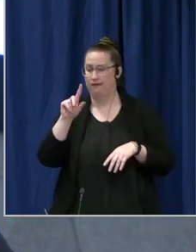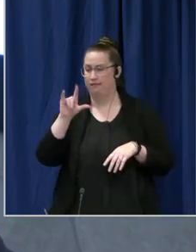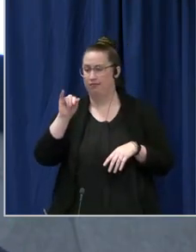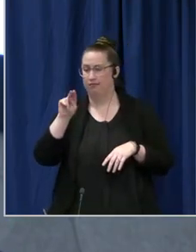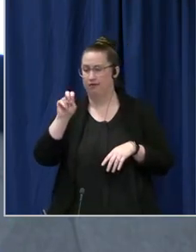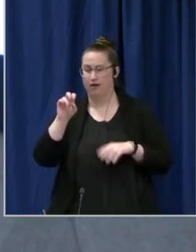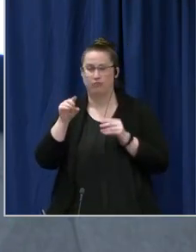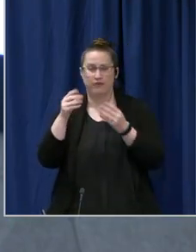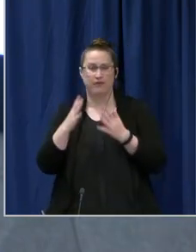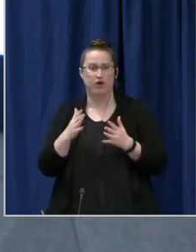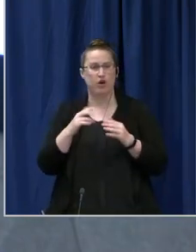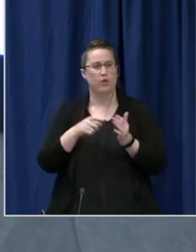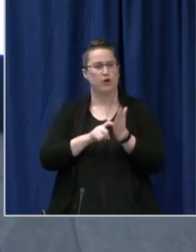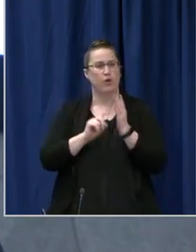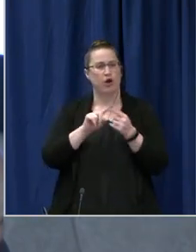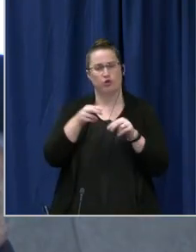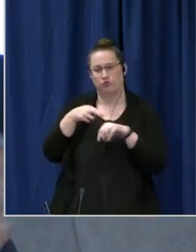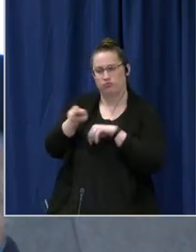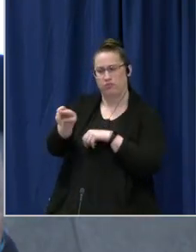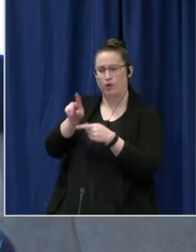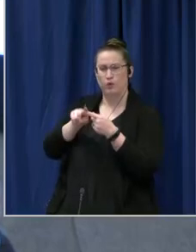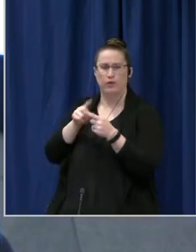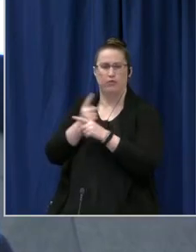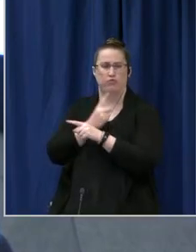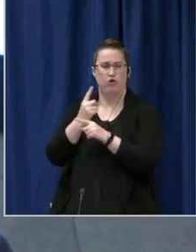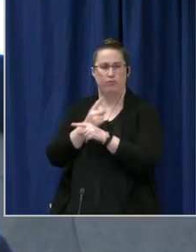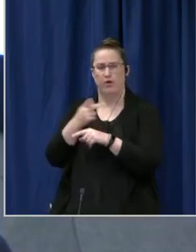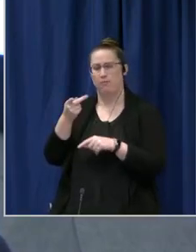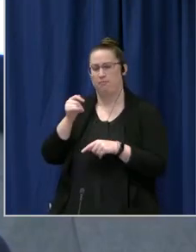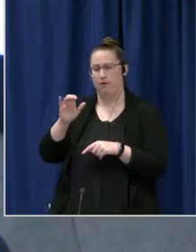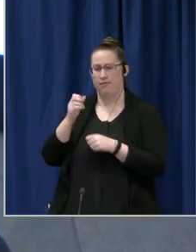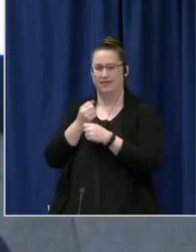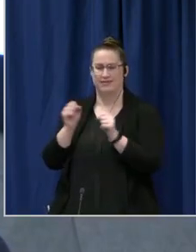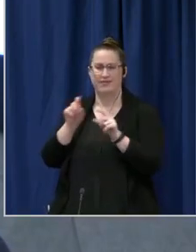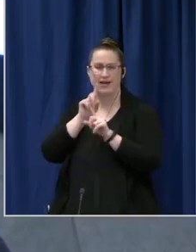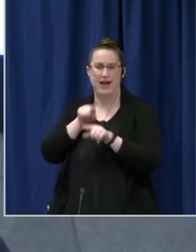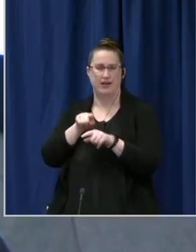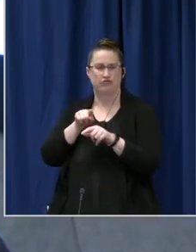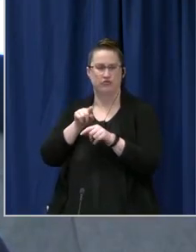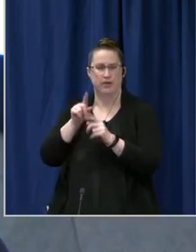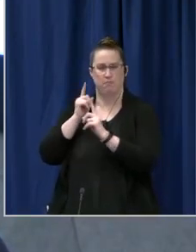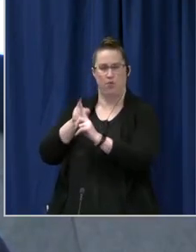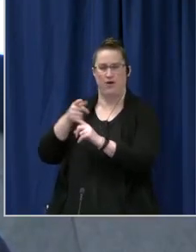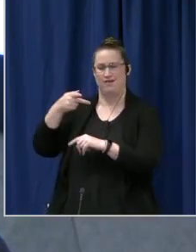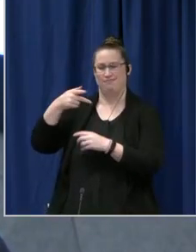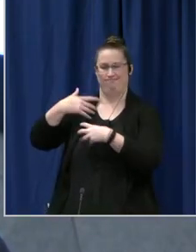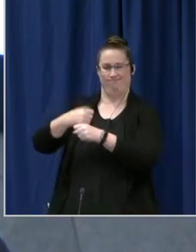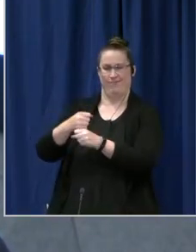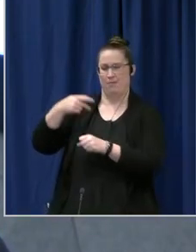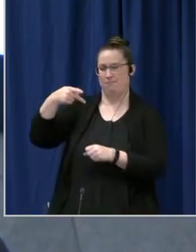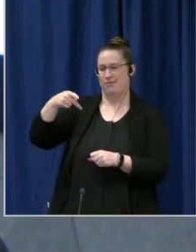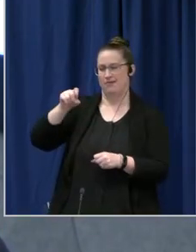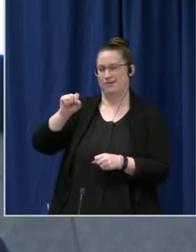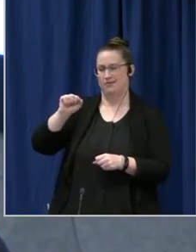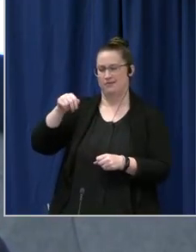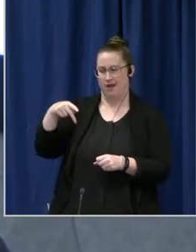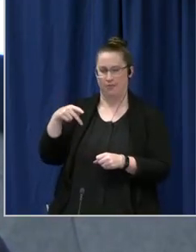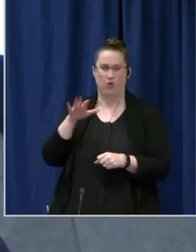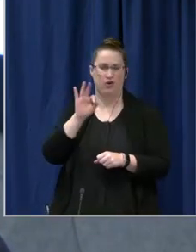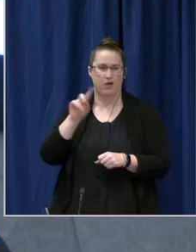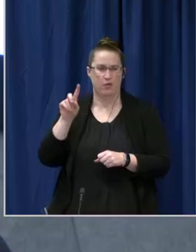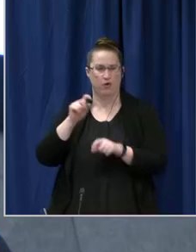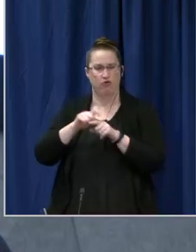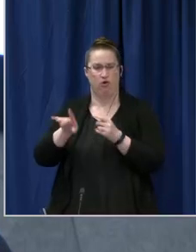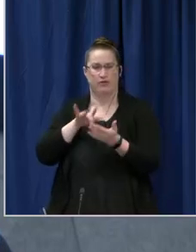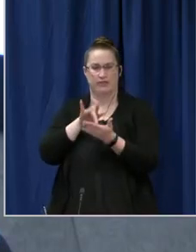is required to route your call to the appropriate public safety answering point, PSAP, or 911 call center, that is designated for